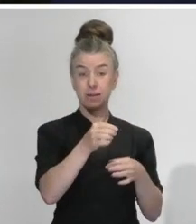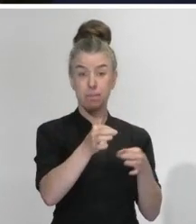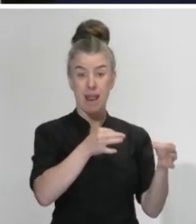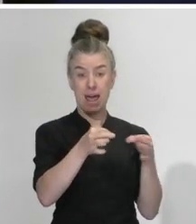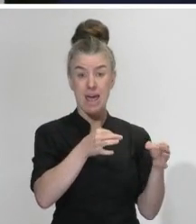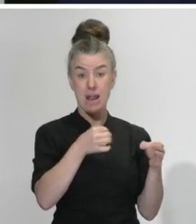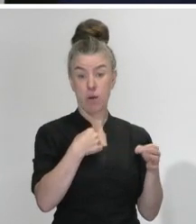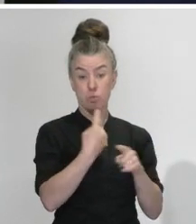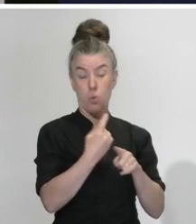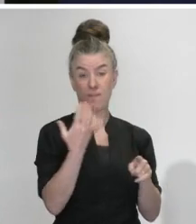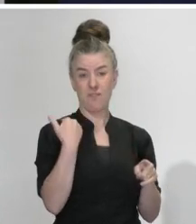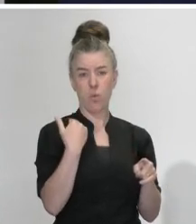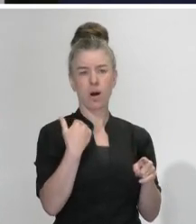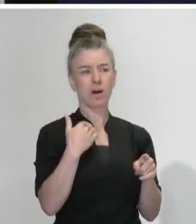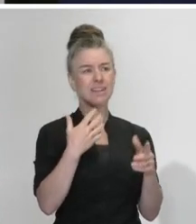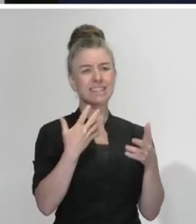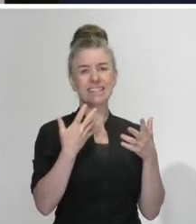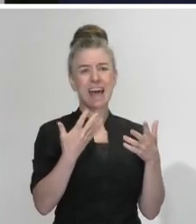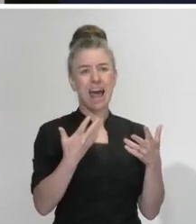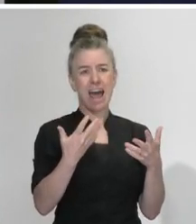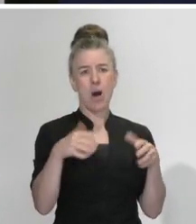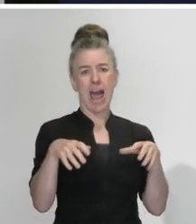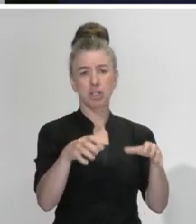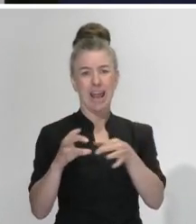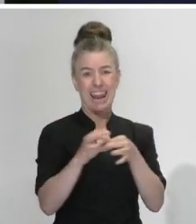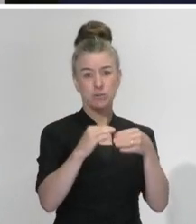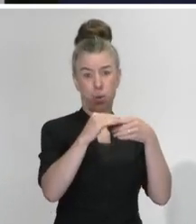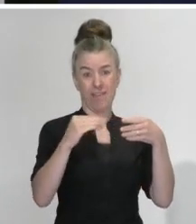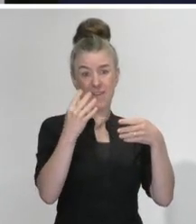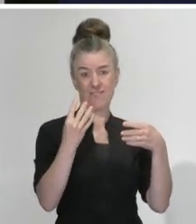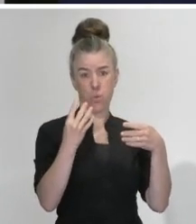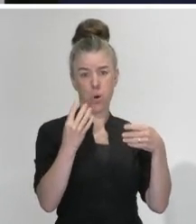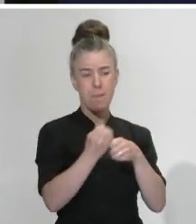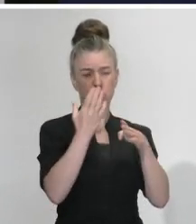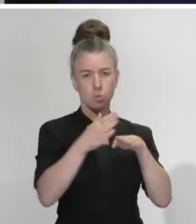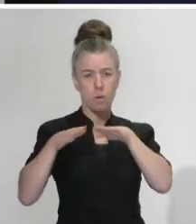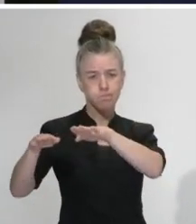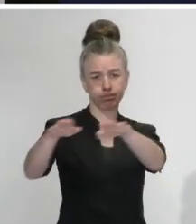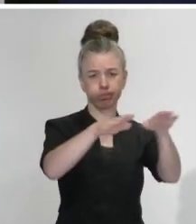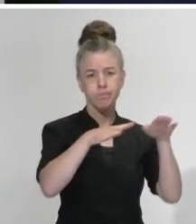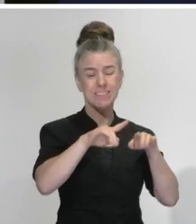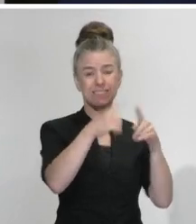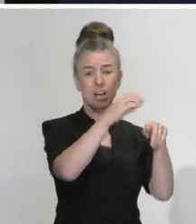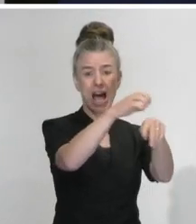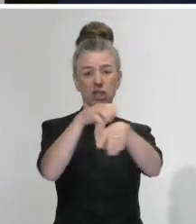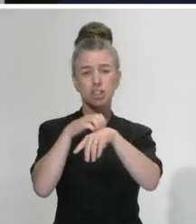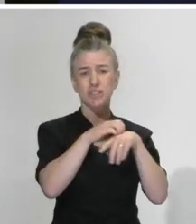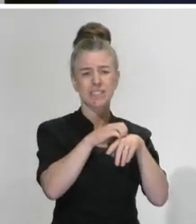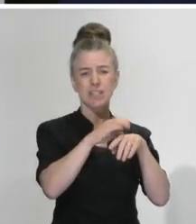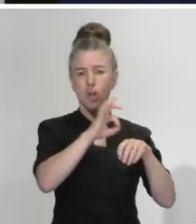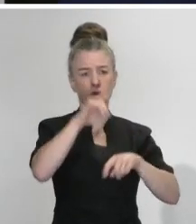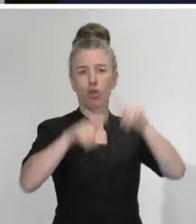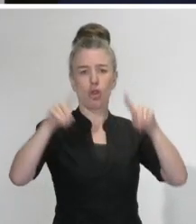in order to give effect to where we are now in level 4, and it's trying to make sure there's a real consistency with all of the agencies involved in the